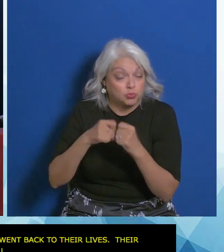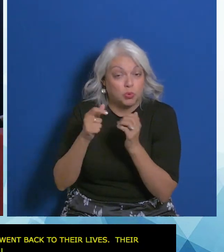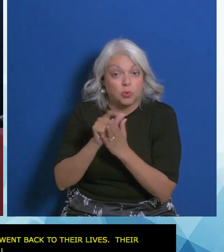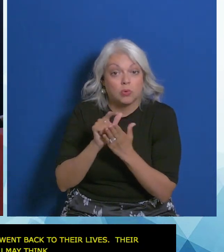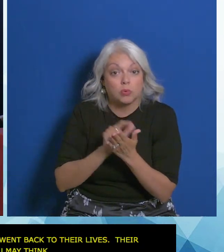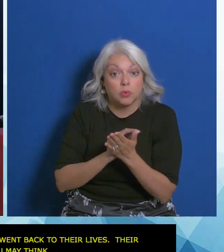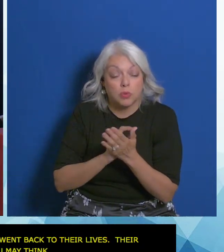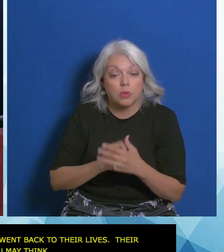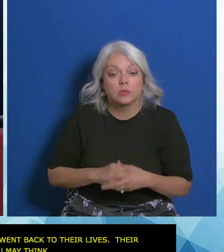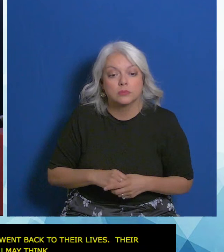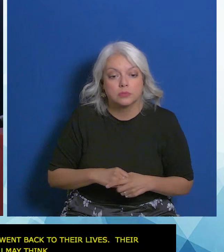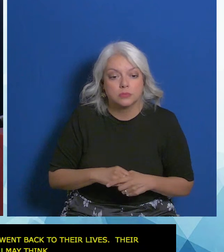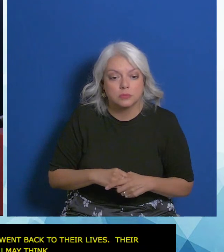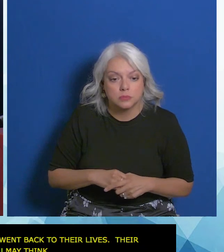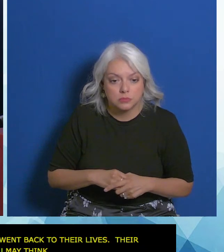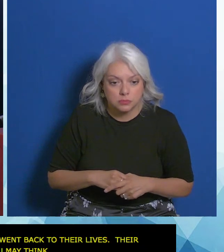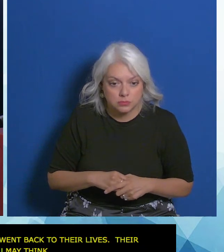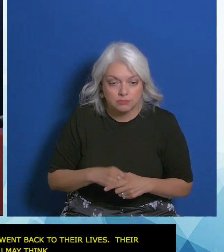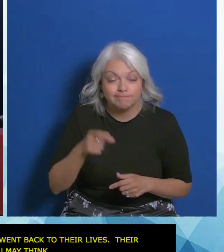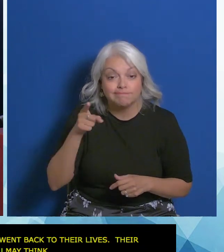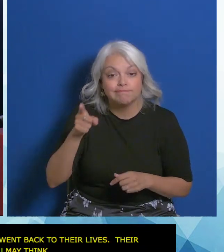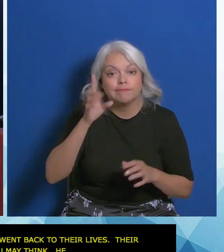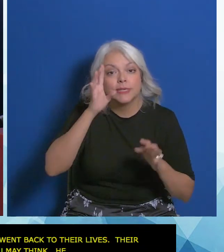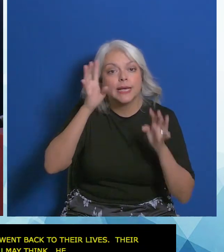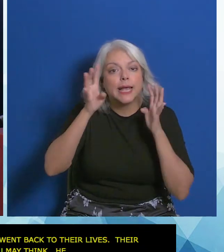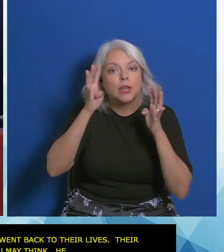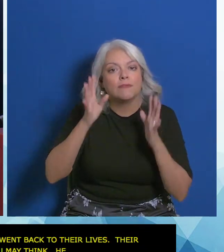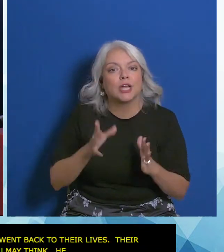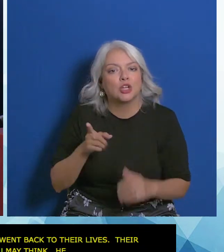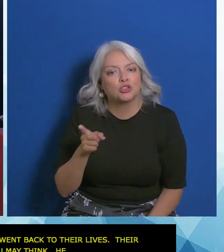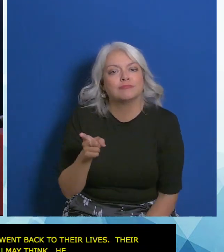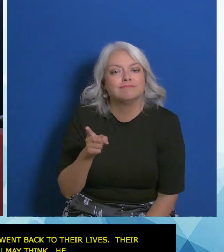He was an innovator.